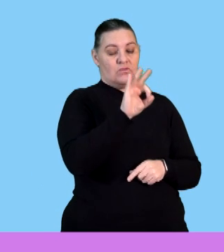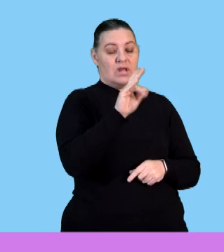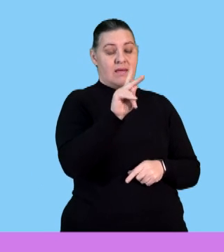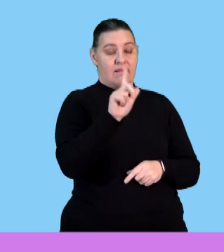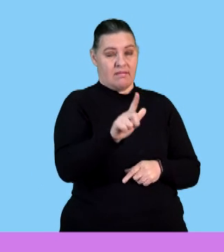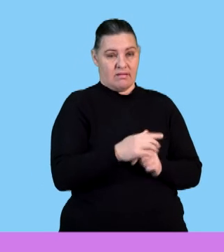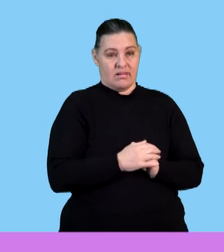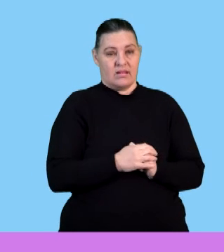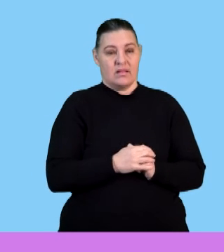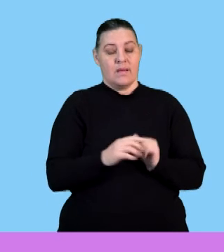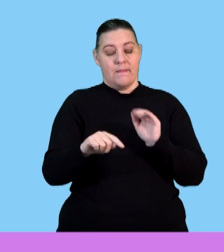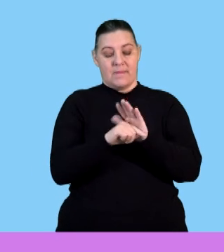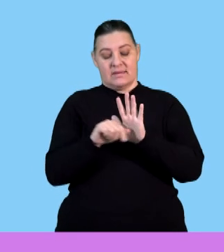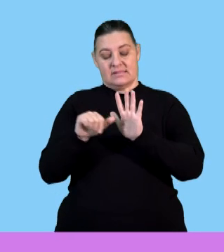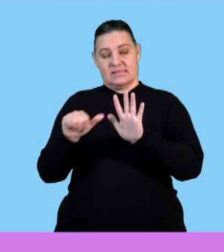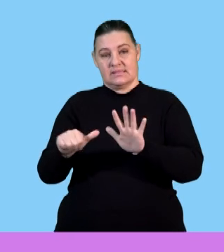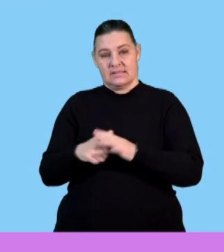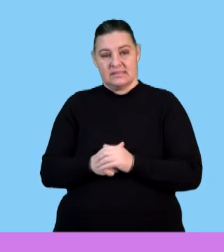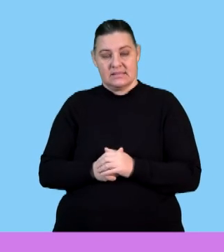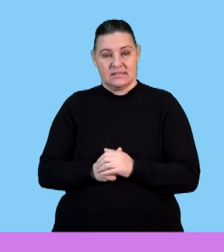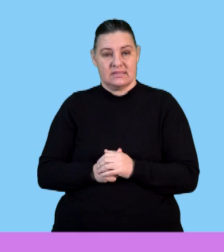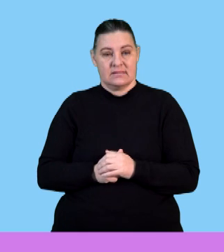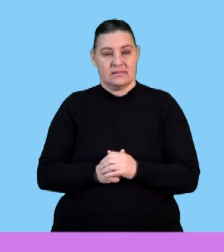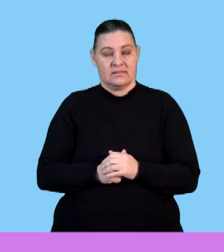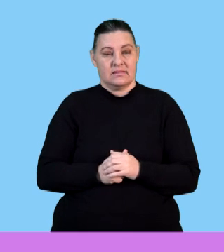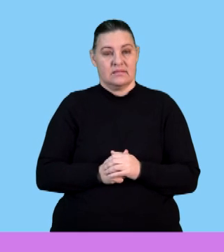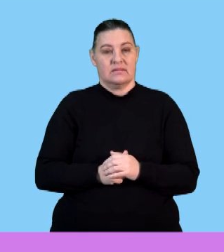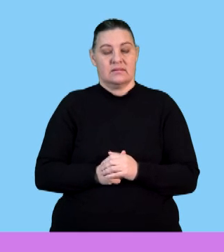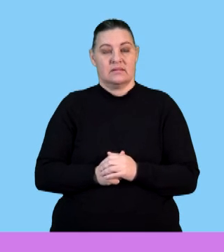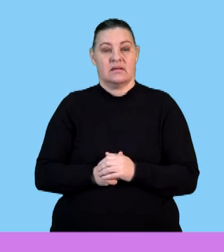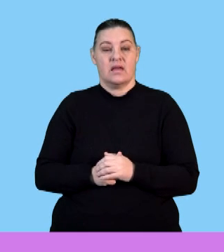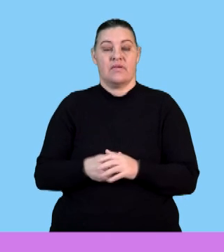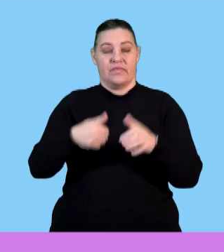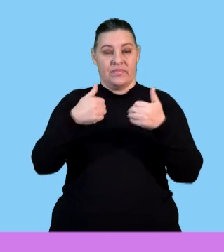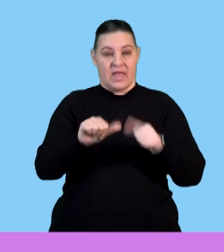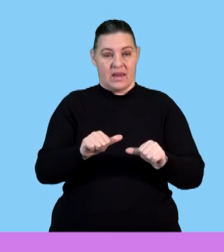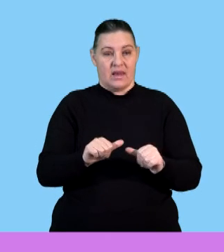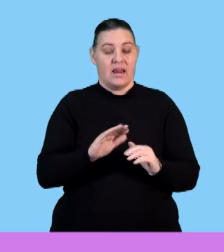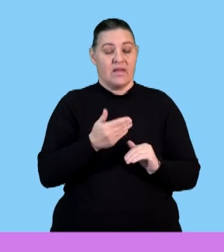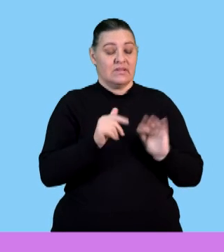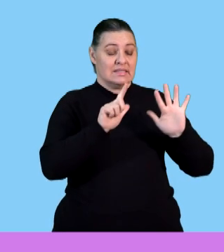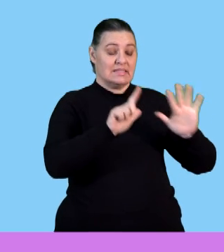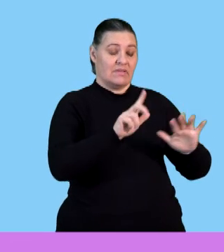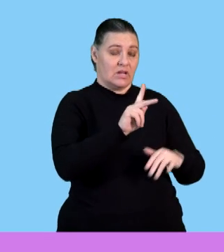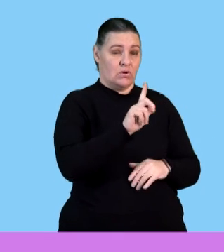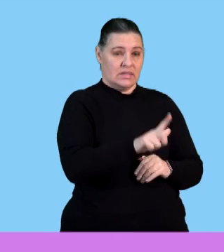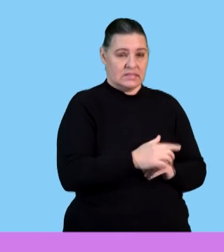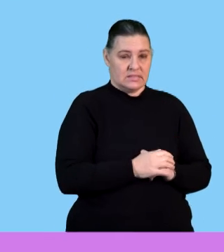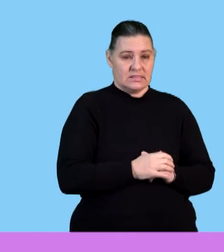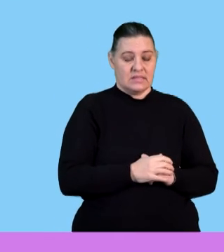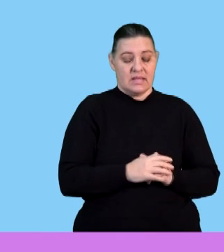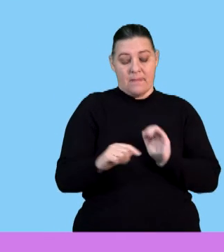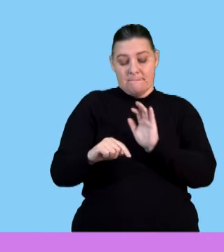13 kiloliters. So we need to charge for the first 6. Then we are left with